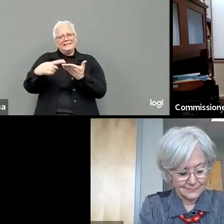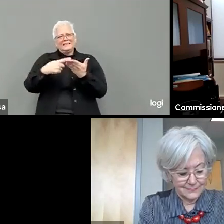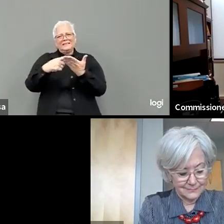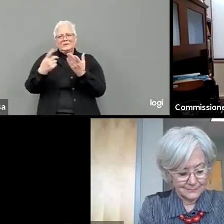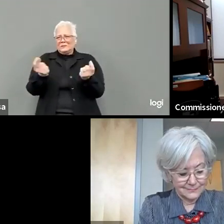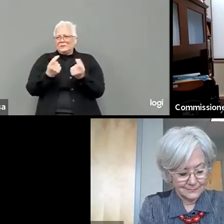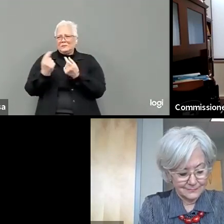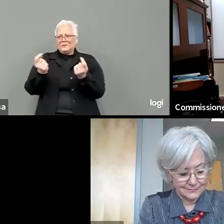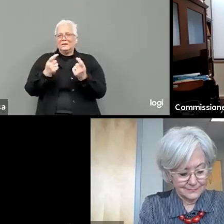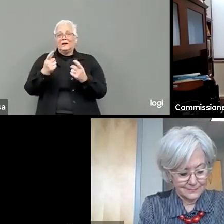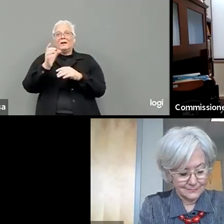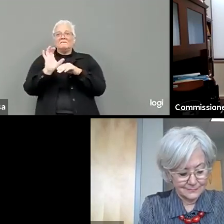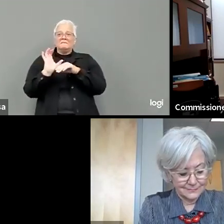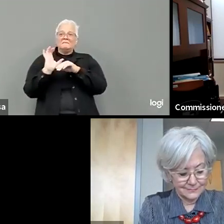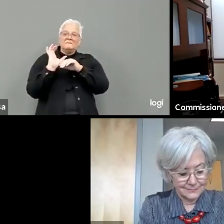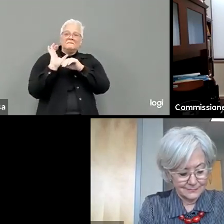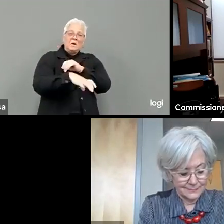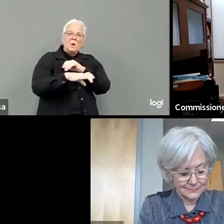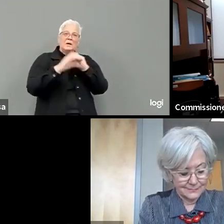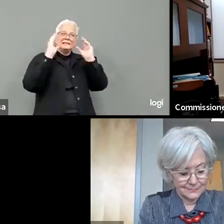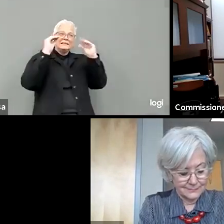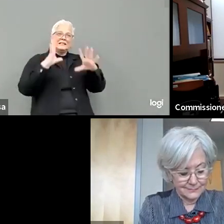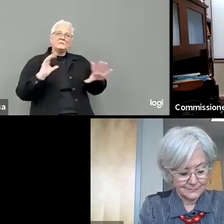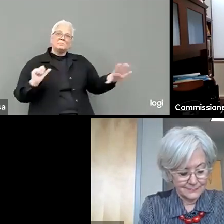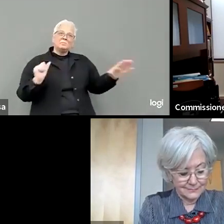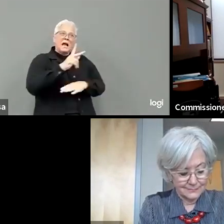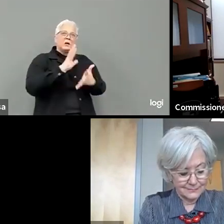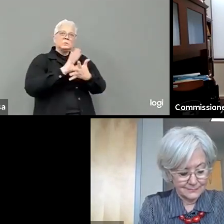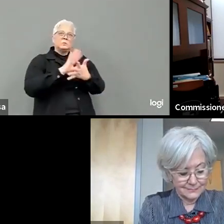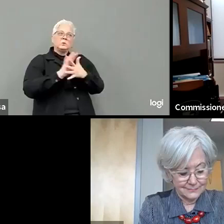most rudimentary review of her career.